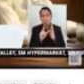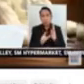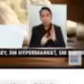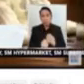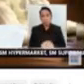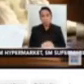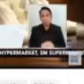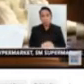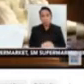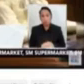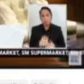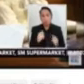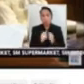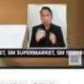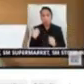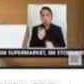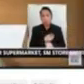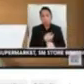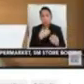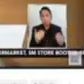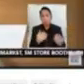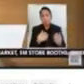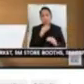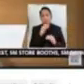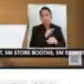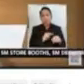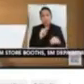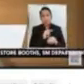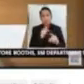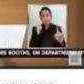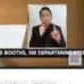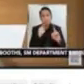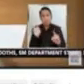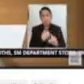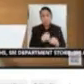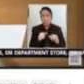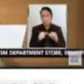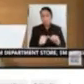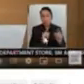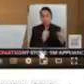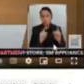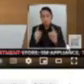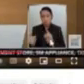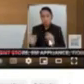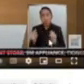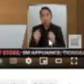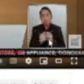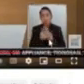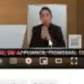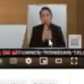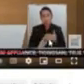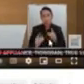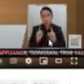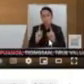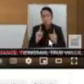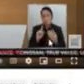With our national interest paramount, we will always pursue constant dialogue and diplomatic approaches to the resolution of